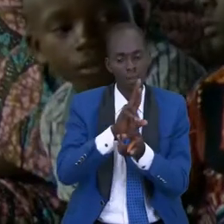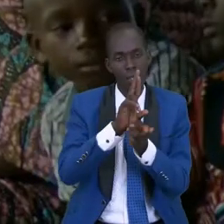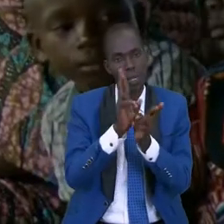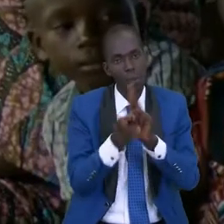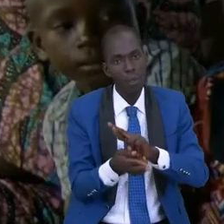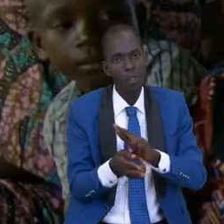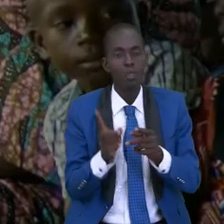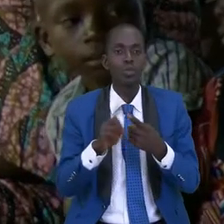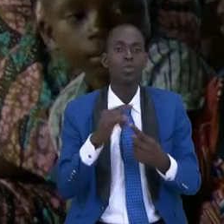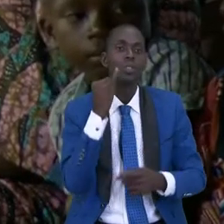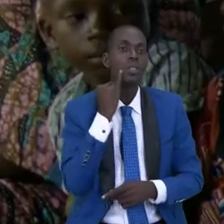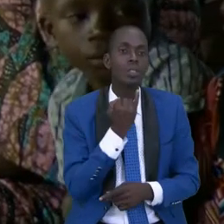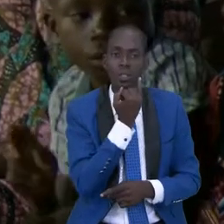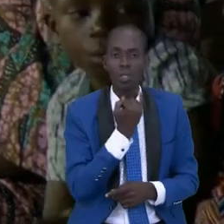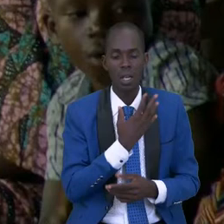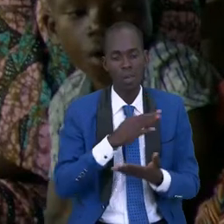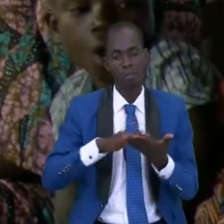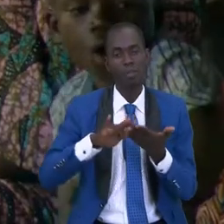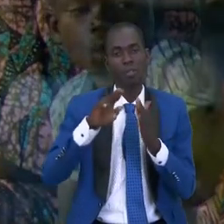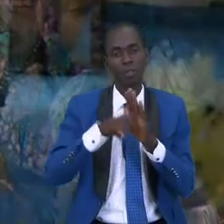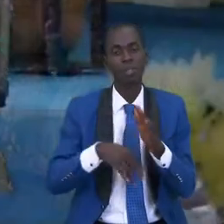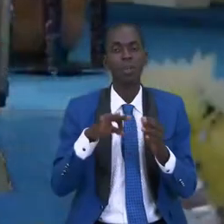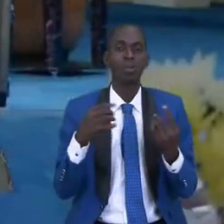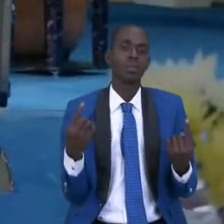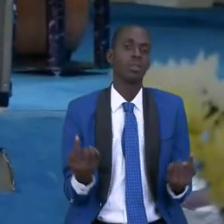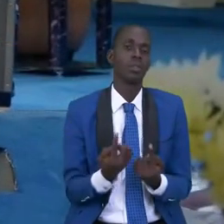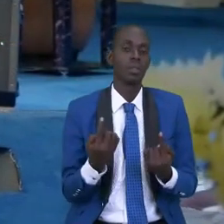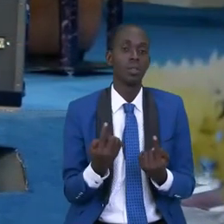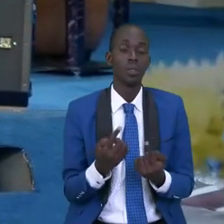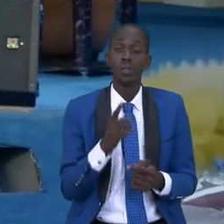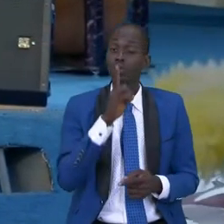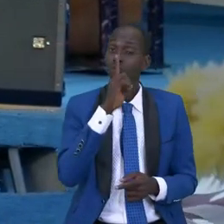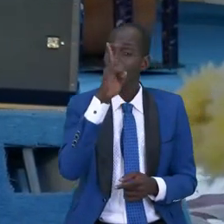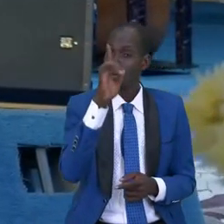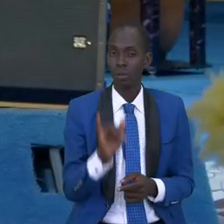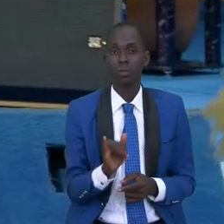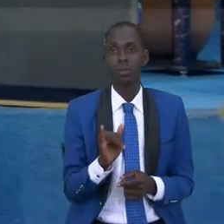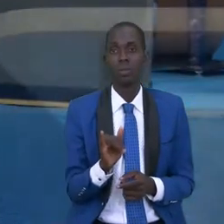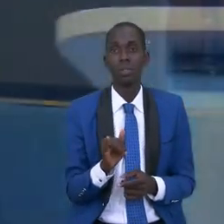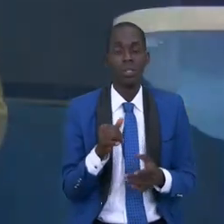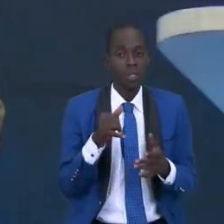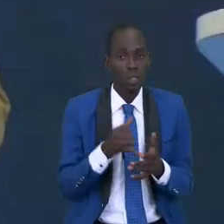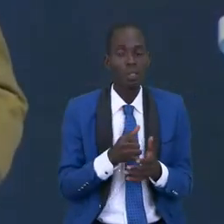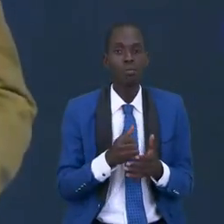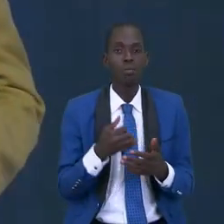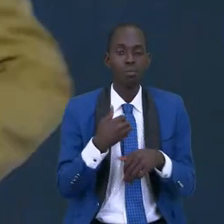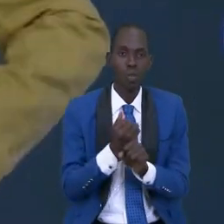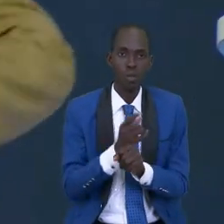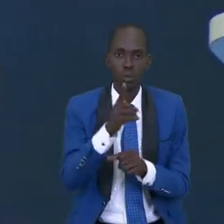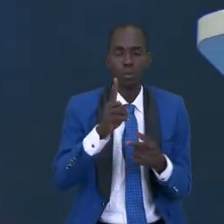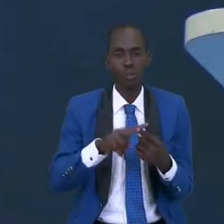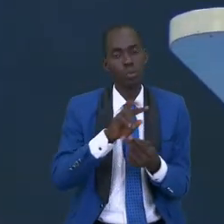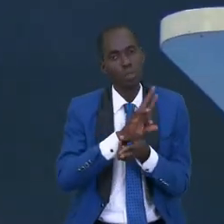to Israel and forgiveness of sins. It actually causes you to repent.